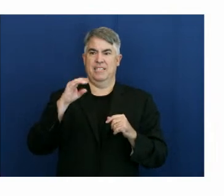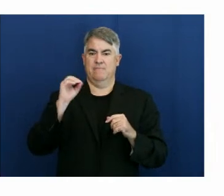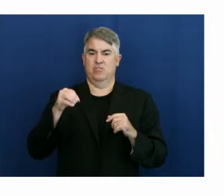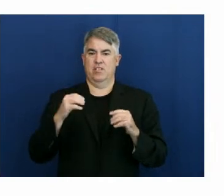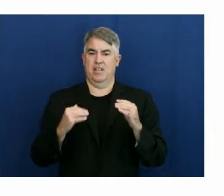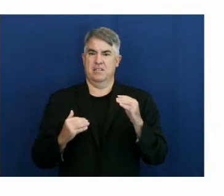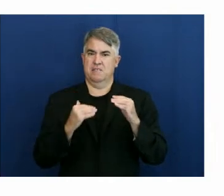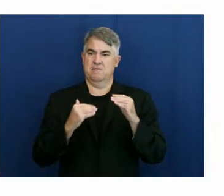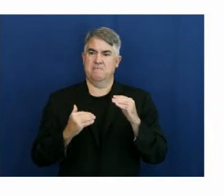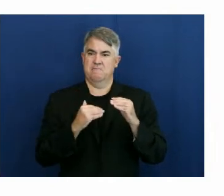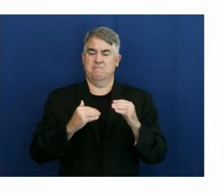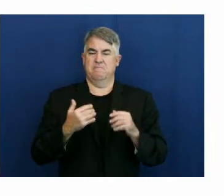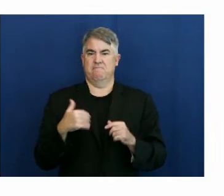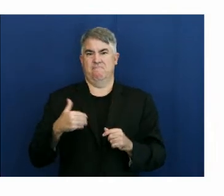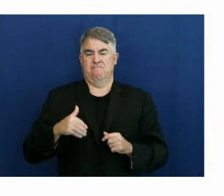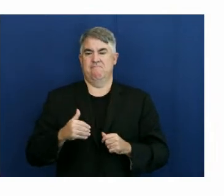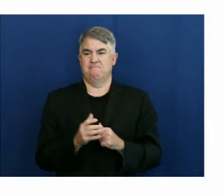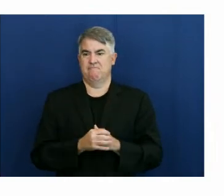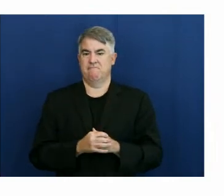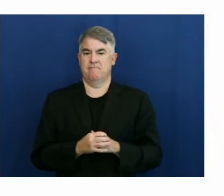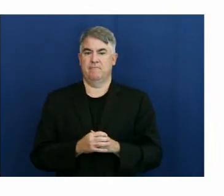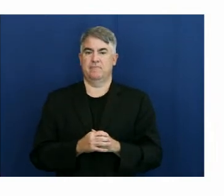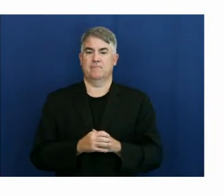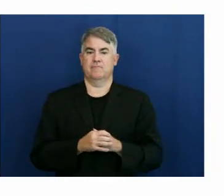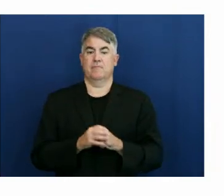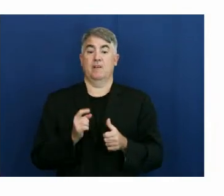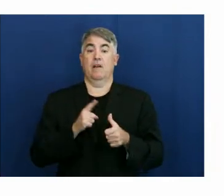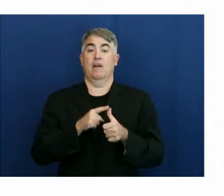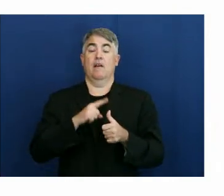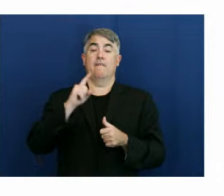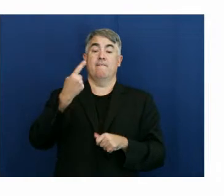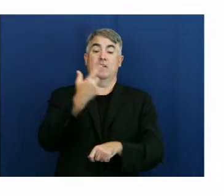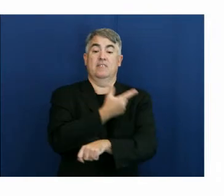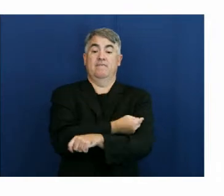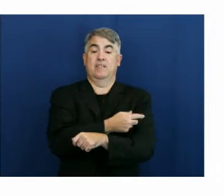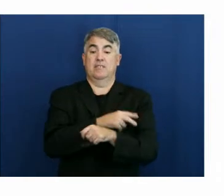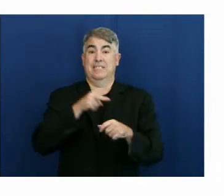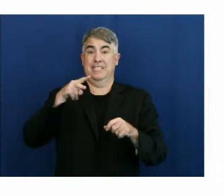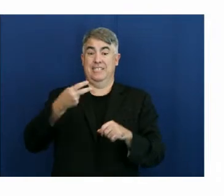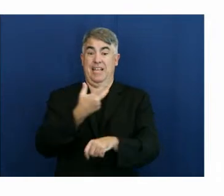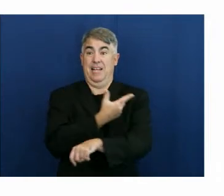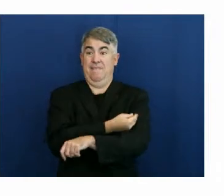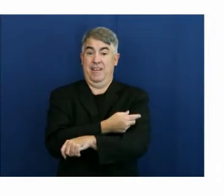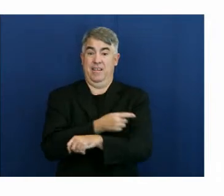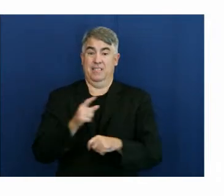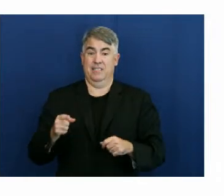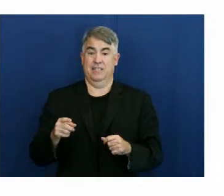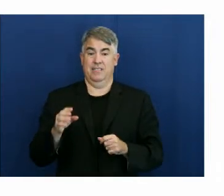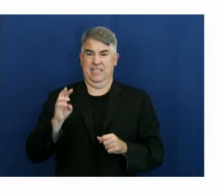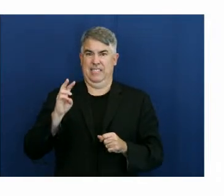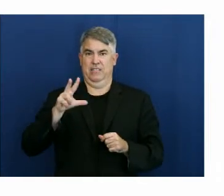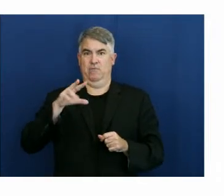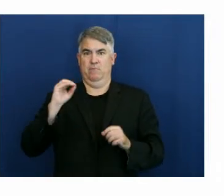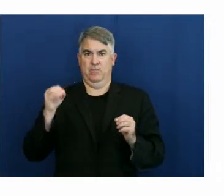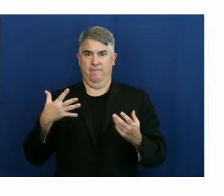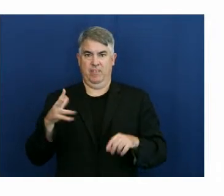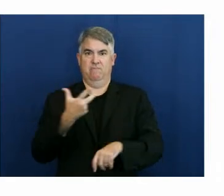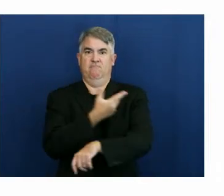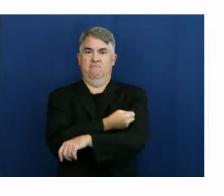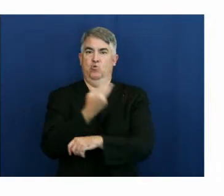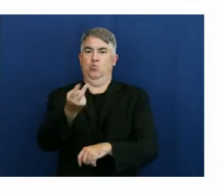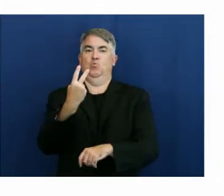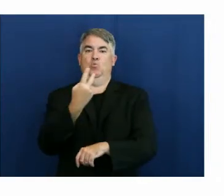63.8% of the way there with second doses, or with fully vaccinated, I should say. The population and goal population numbers will